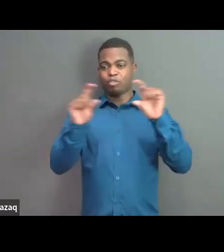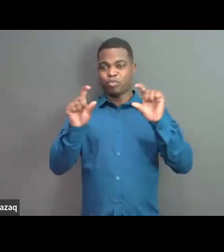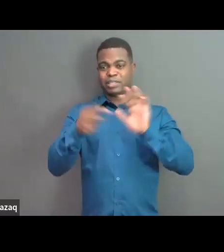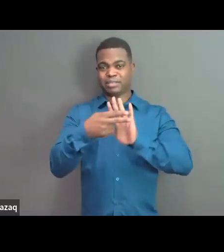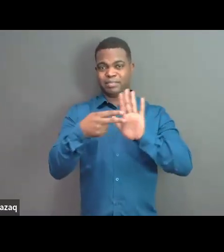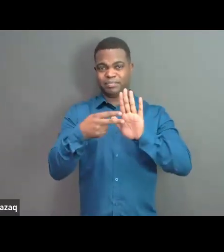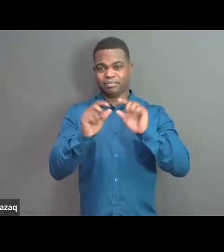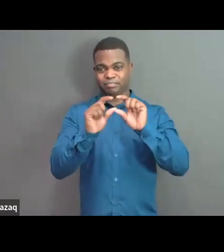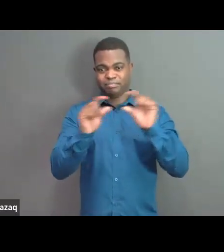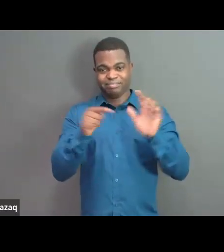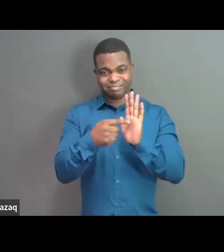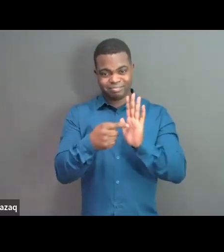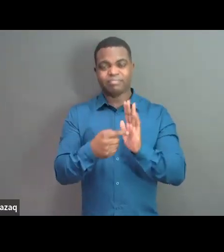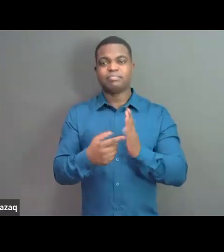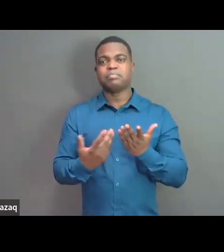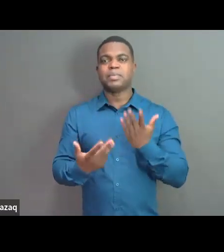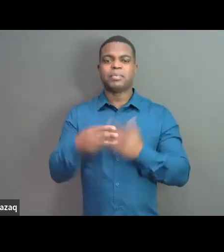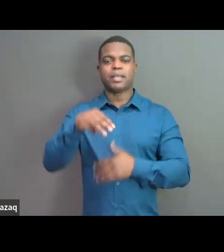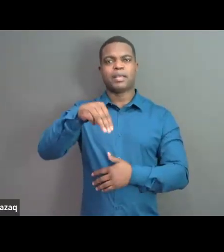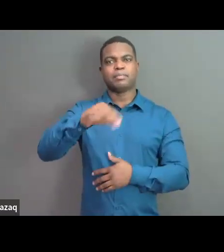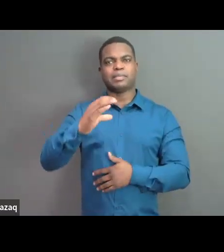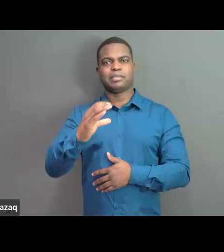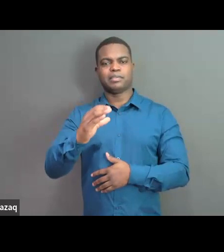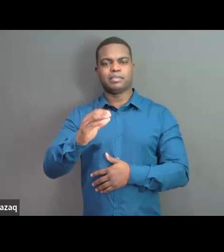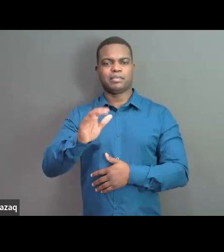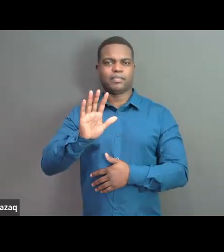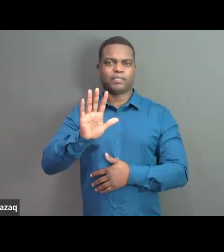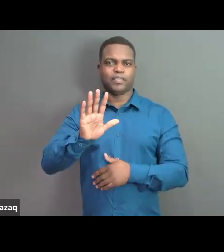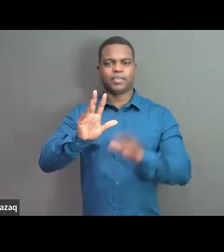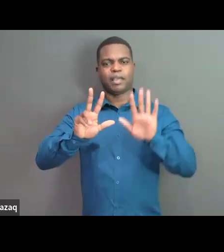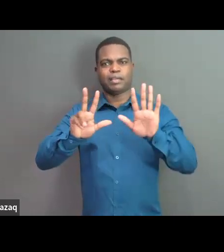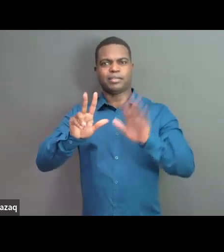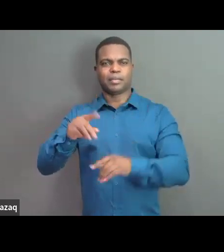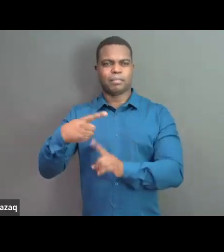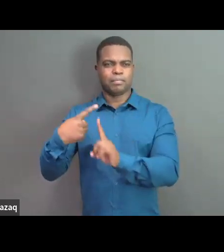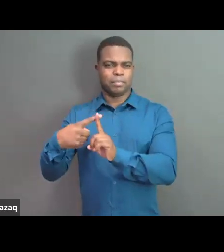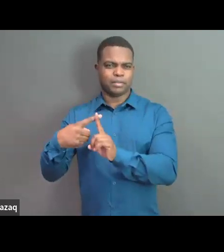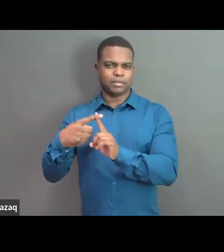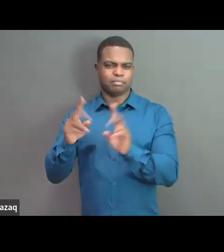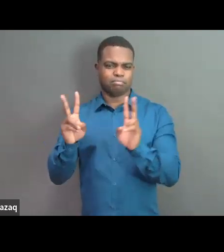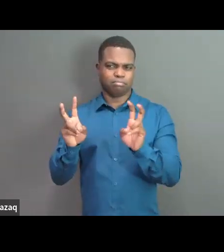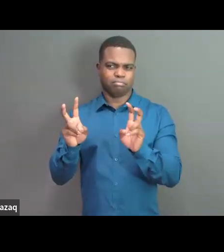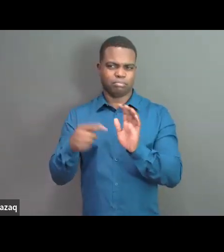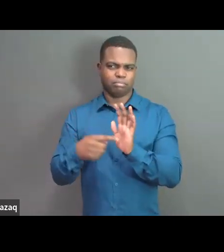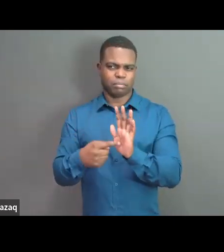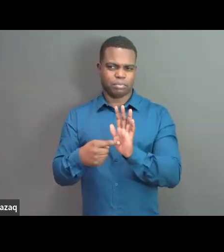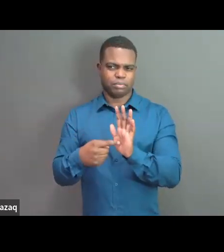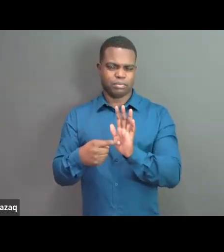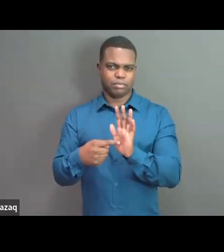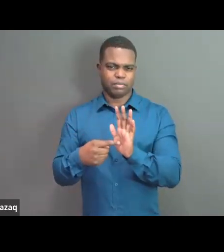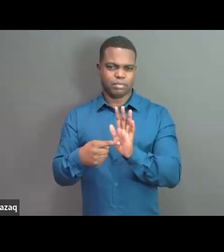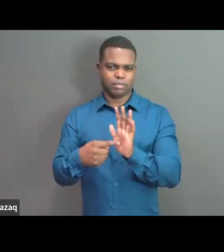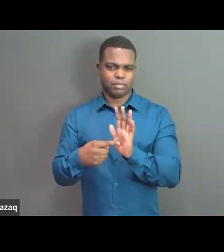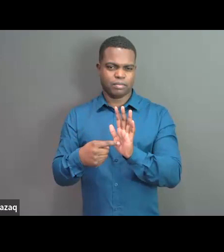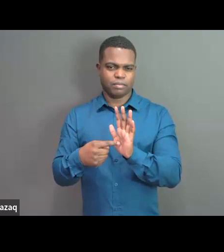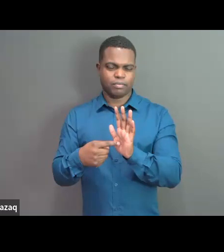So that would be the address of your property. So it's a plus code system. We piloted this